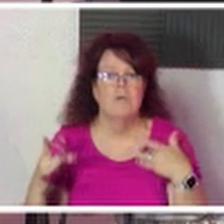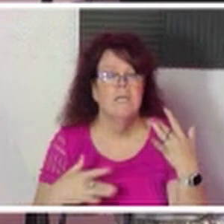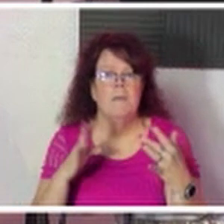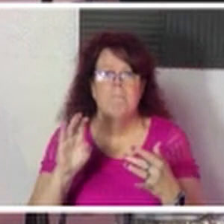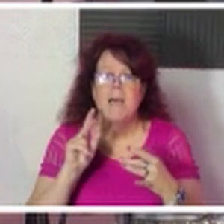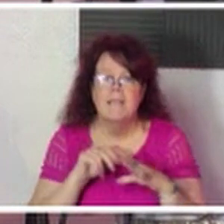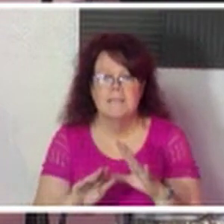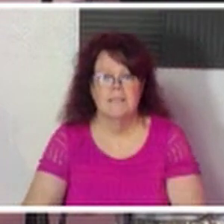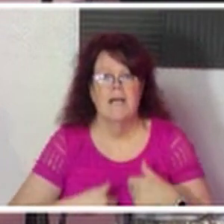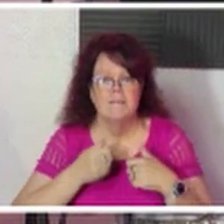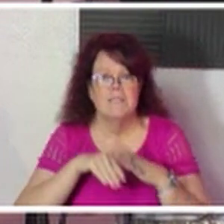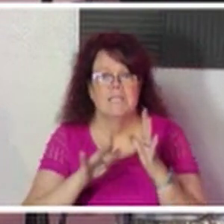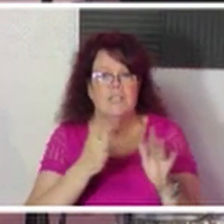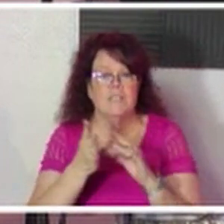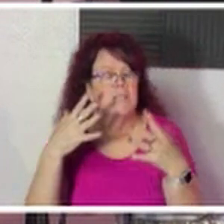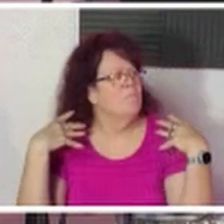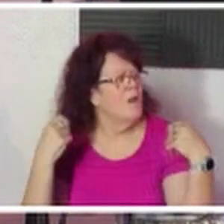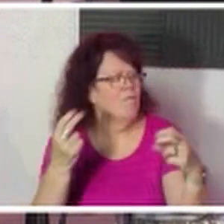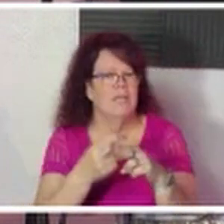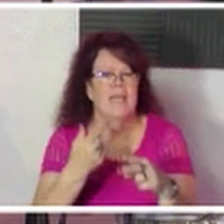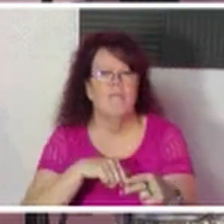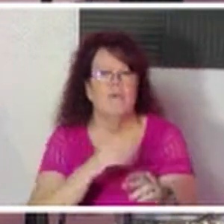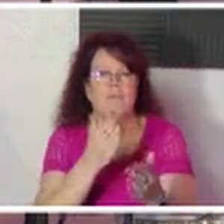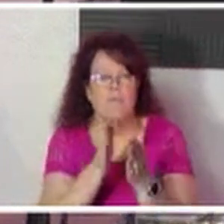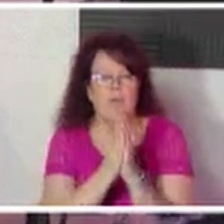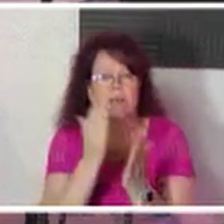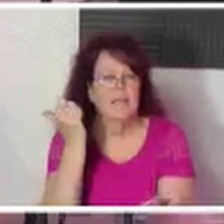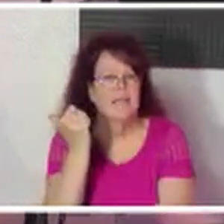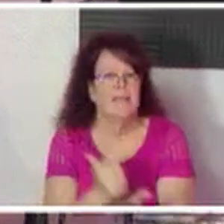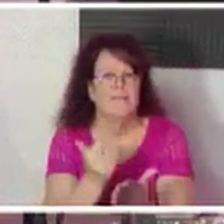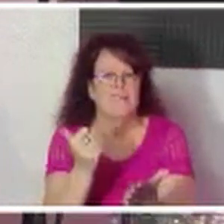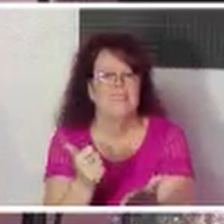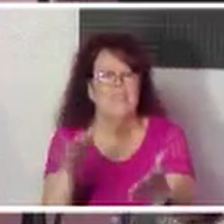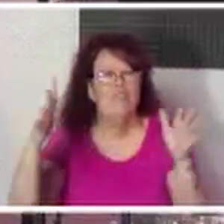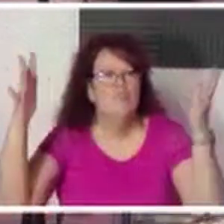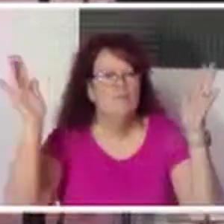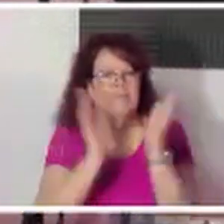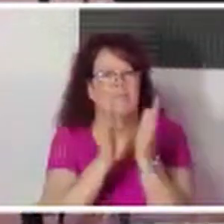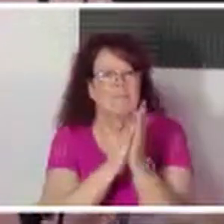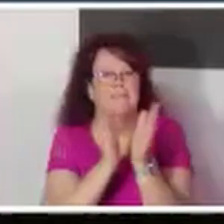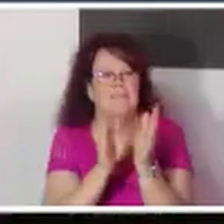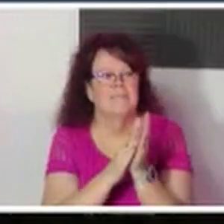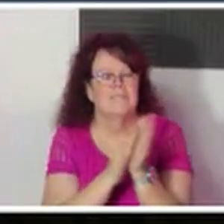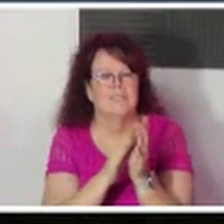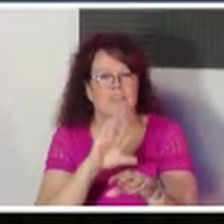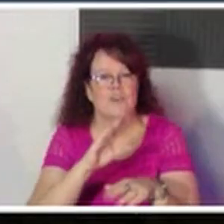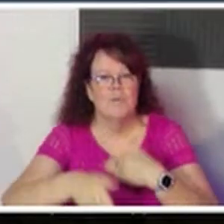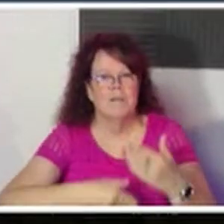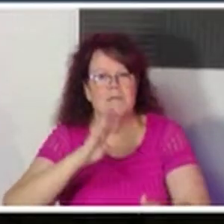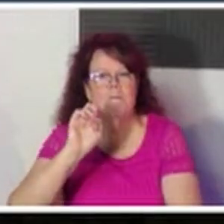people's lives. In Jesus' powerful name we pray. And everybody said, amen. Give a huge Simplicity welcome to Becky Corbin.